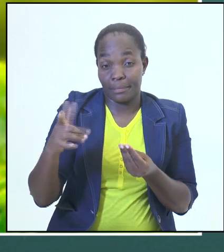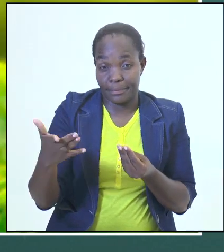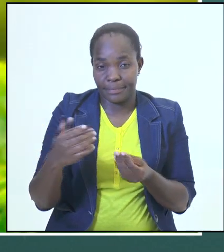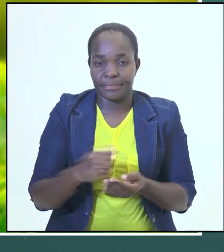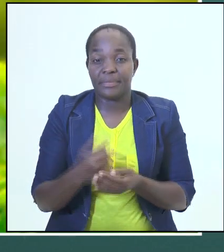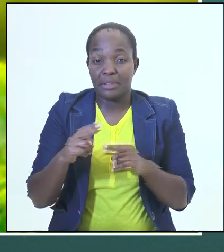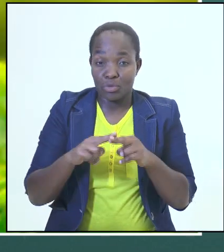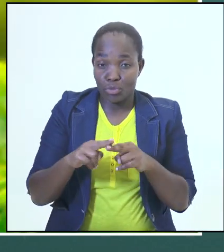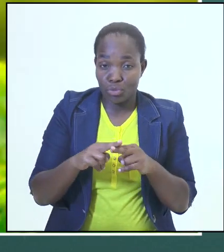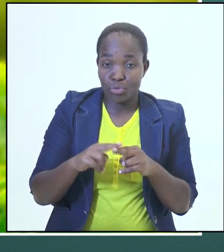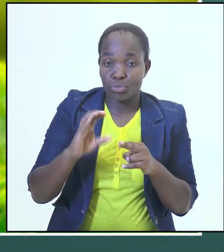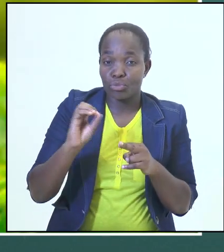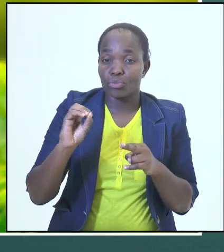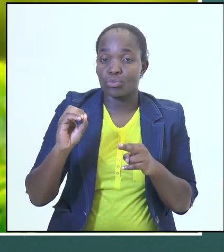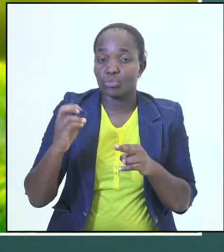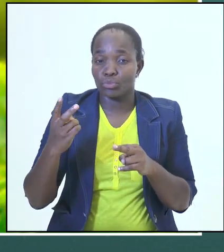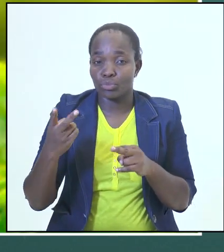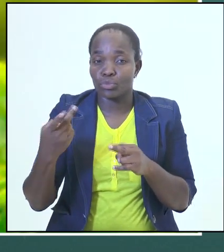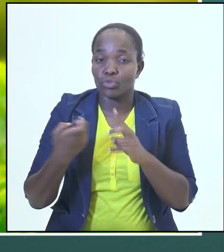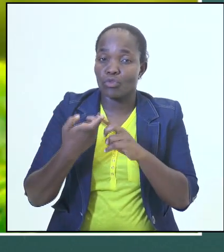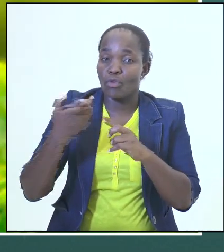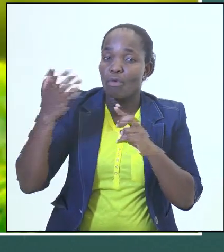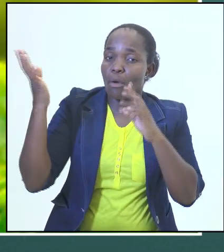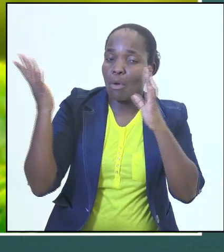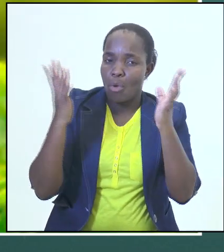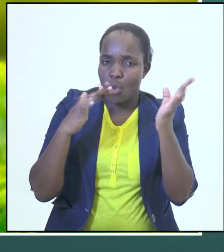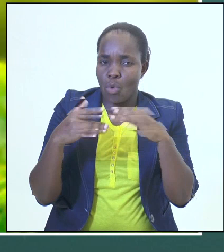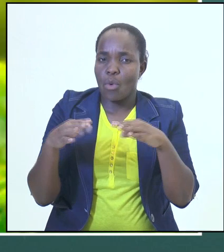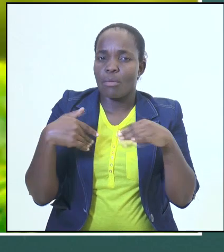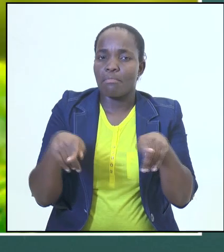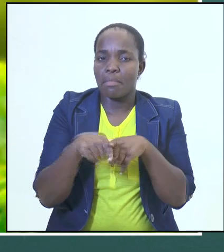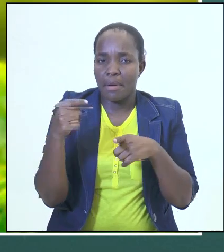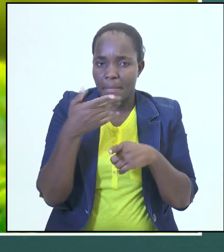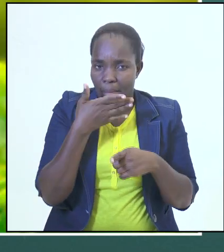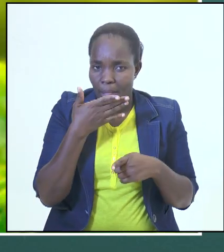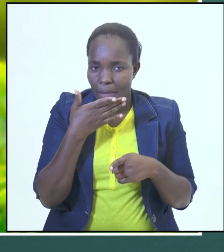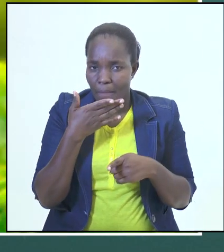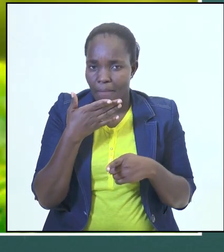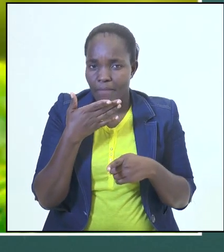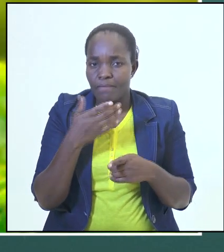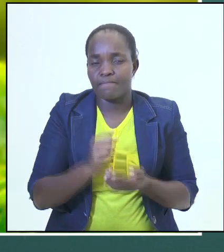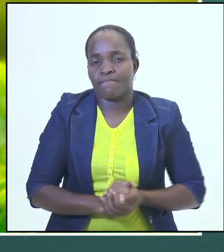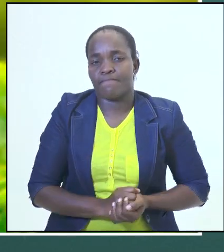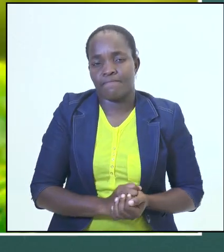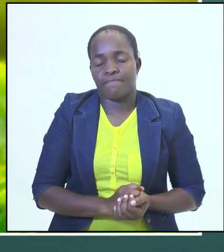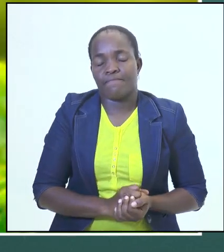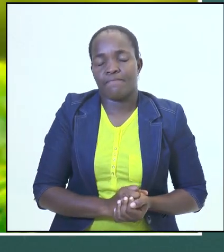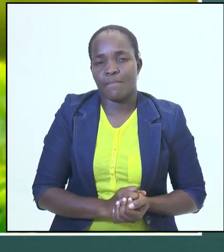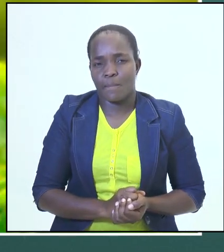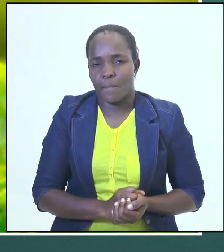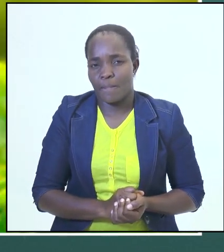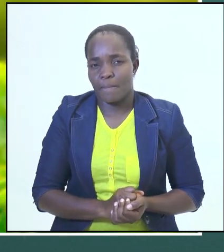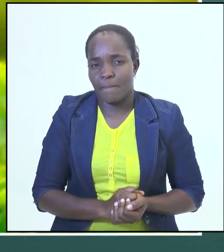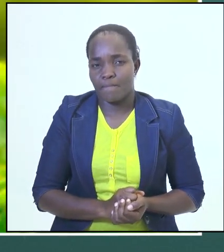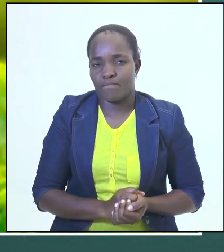also use carbon dioxide from the air and produce glucose, which is a carbohydrate. So the